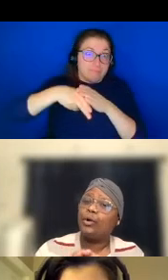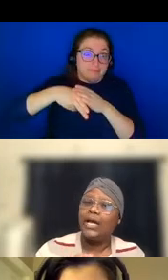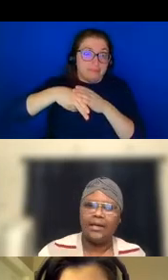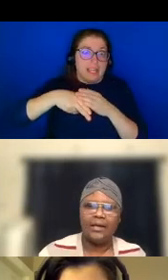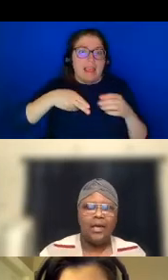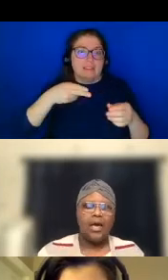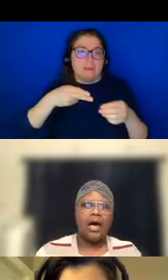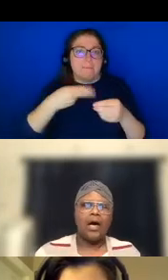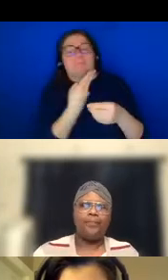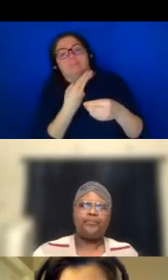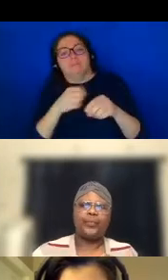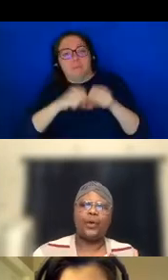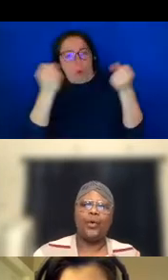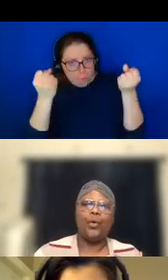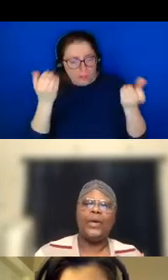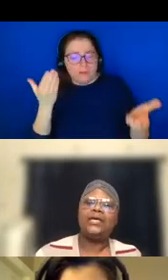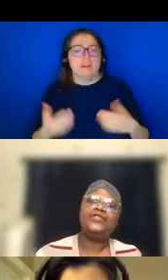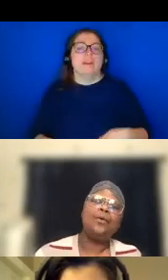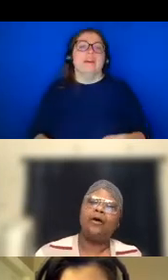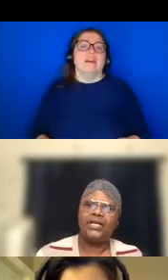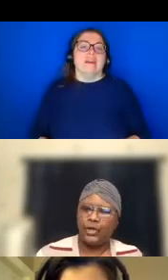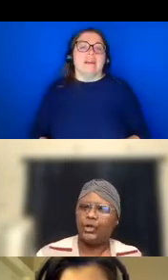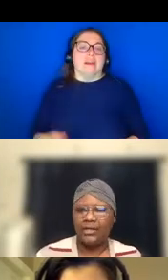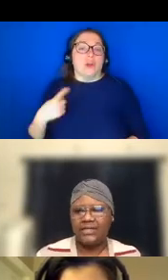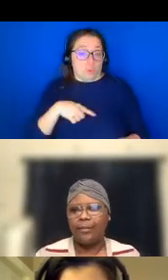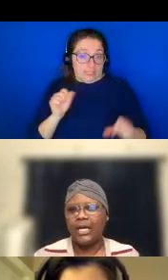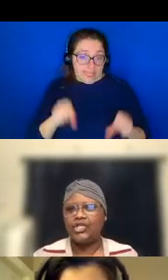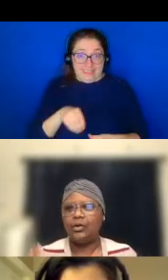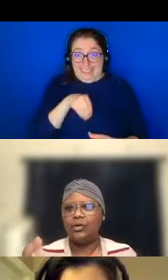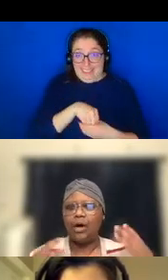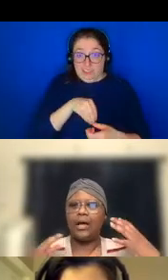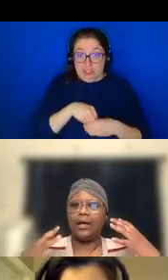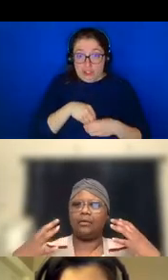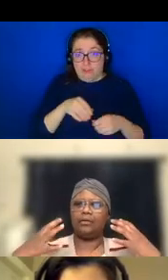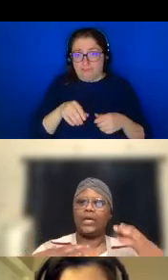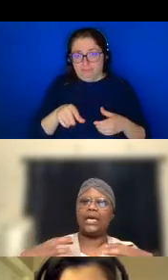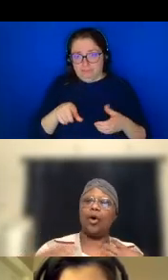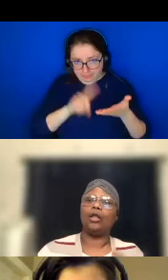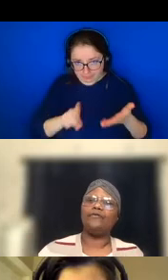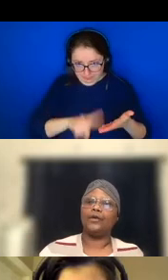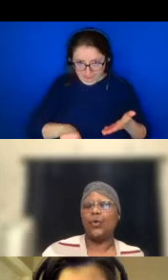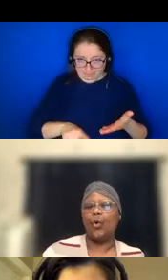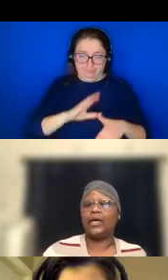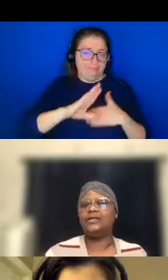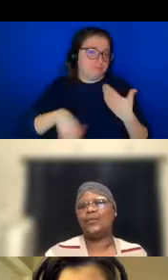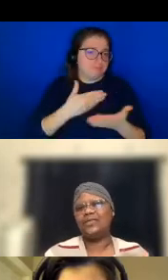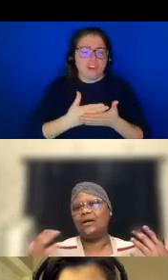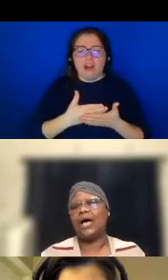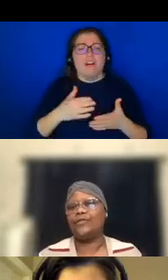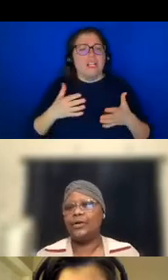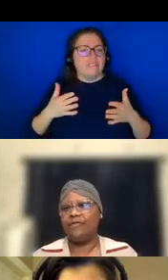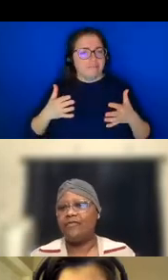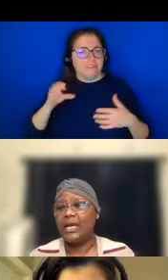and break. We can do our internal examination, looking at all of those organs within